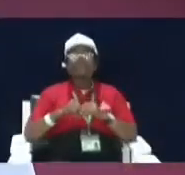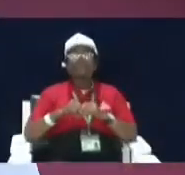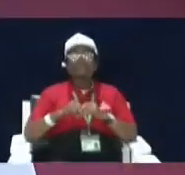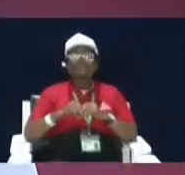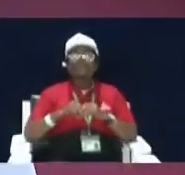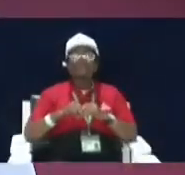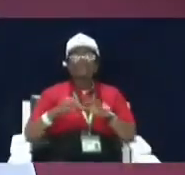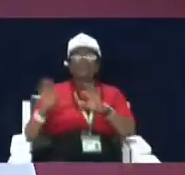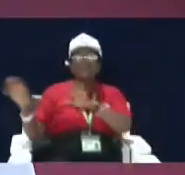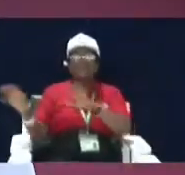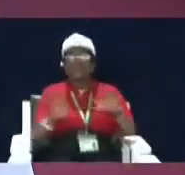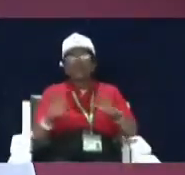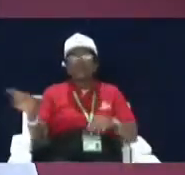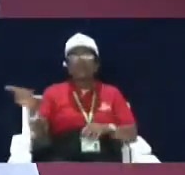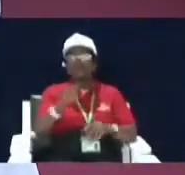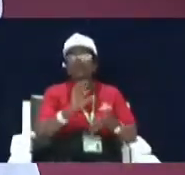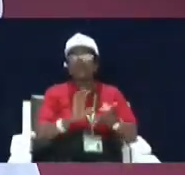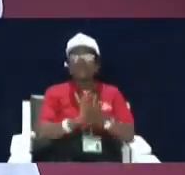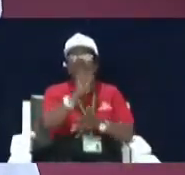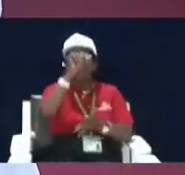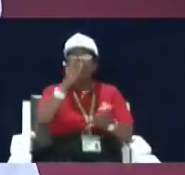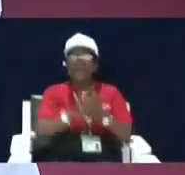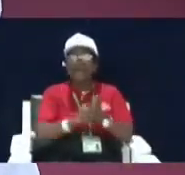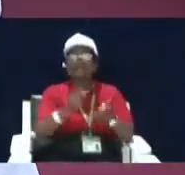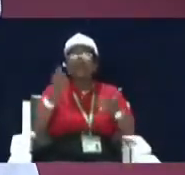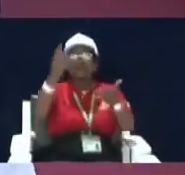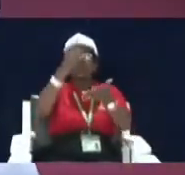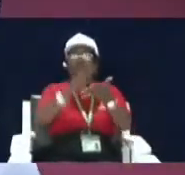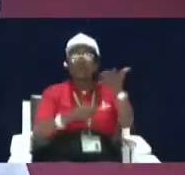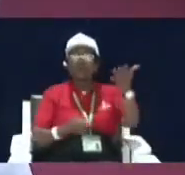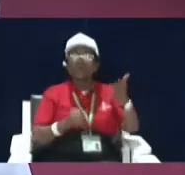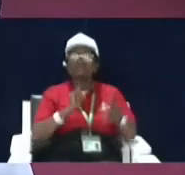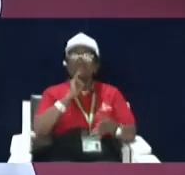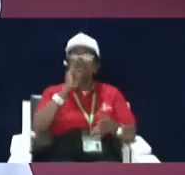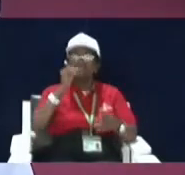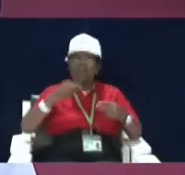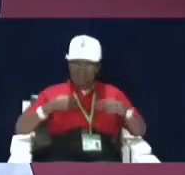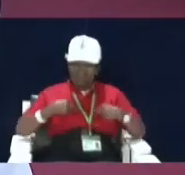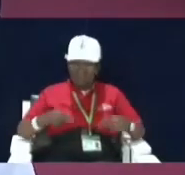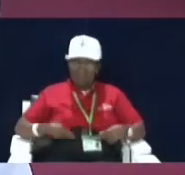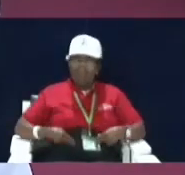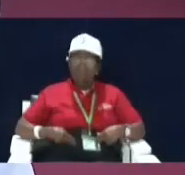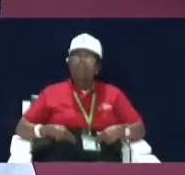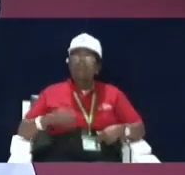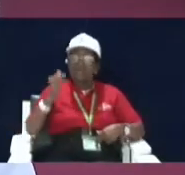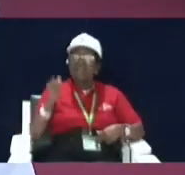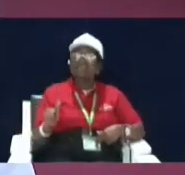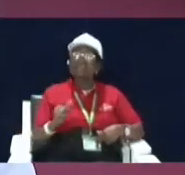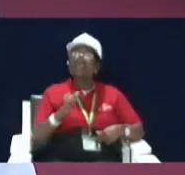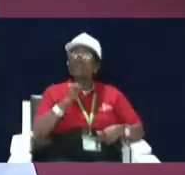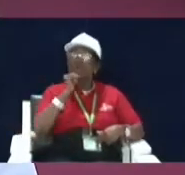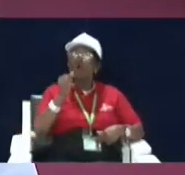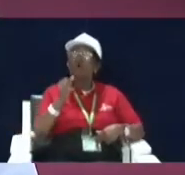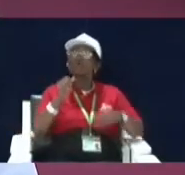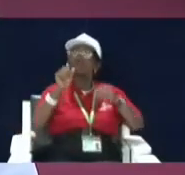Do you believe that what is humanly impossible to reverse,